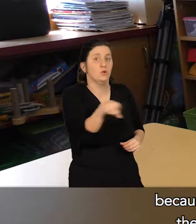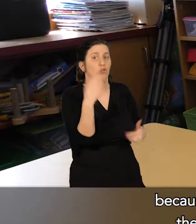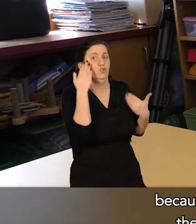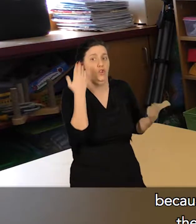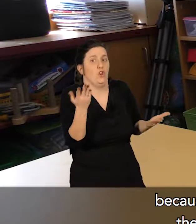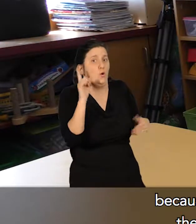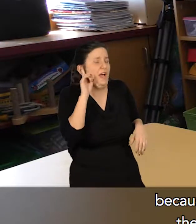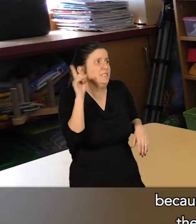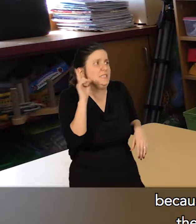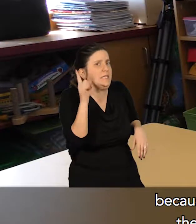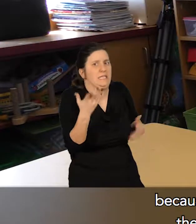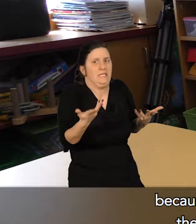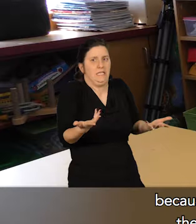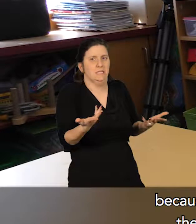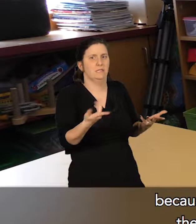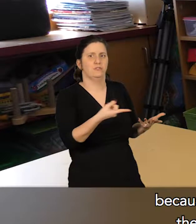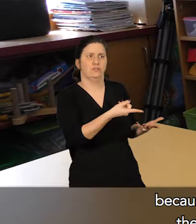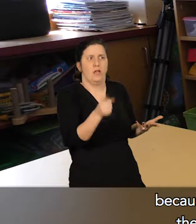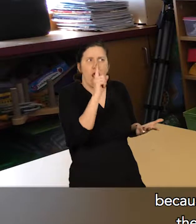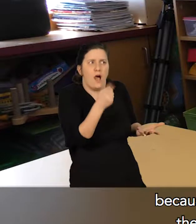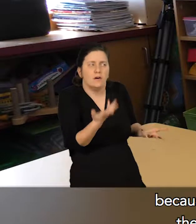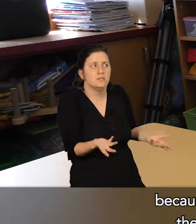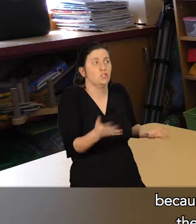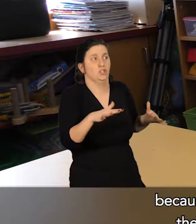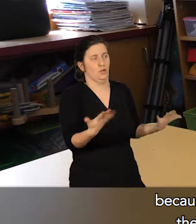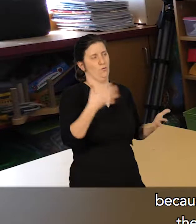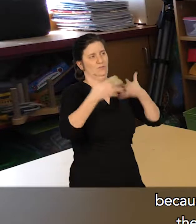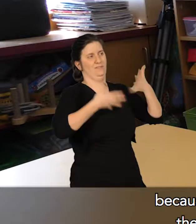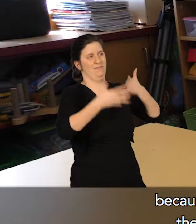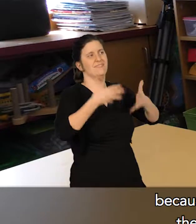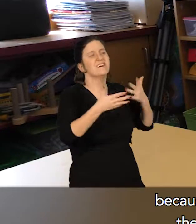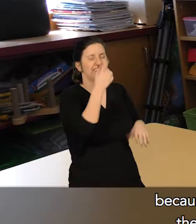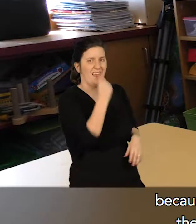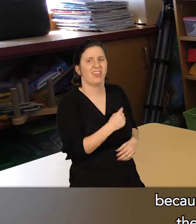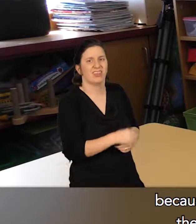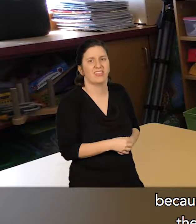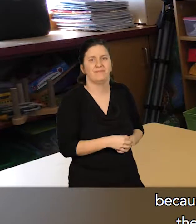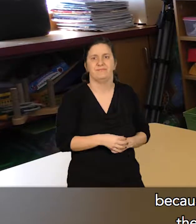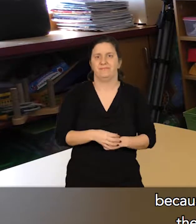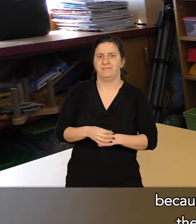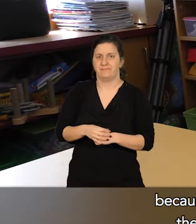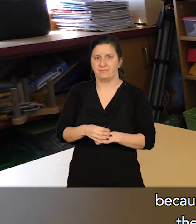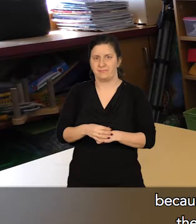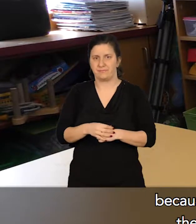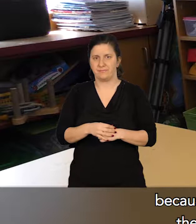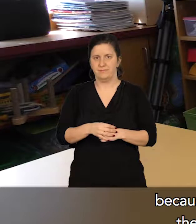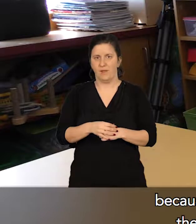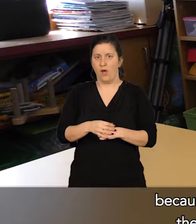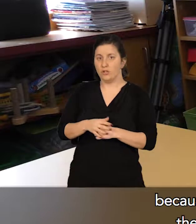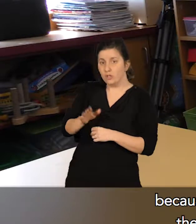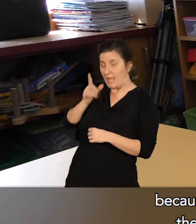deaf and you don't know, they can't hear you, it's good to learn.